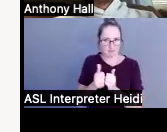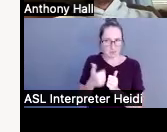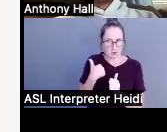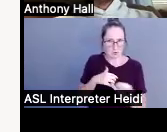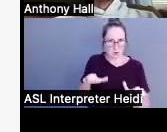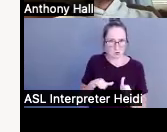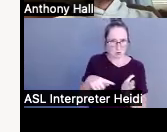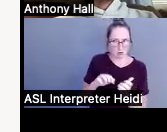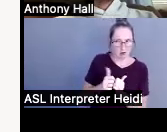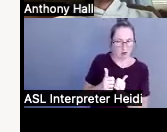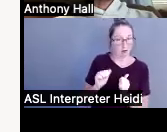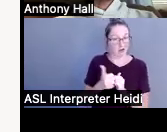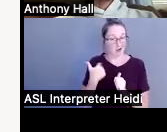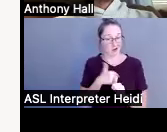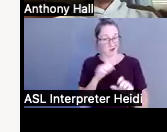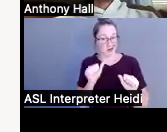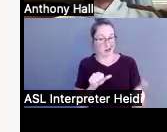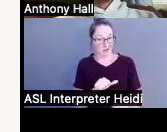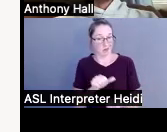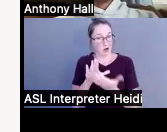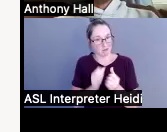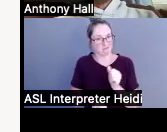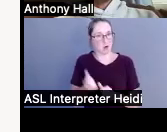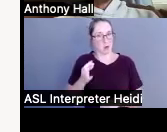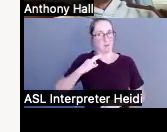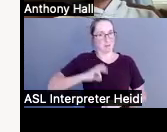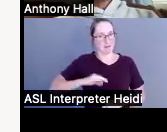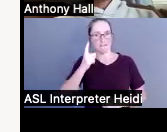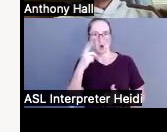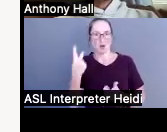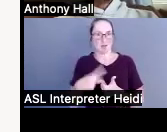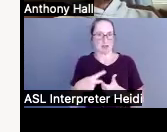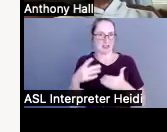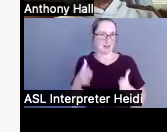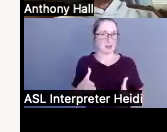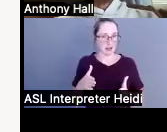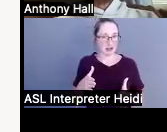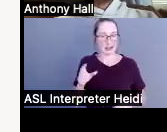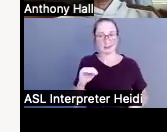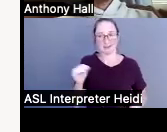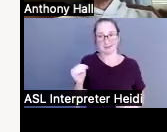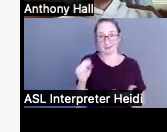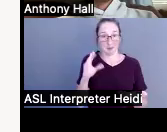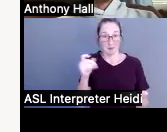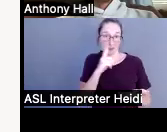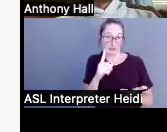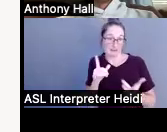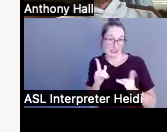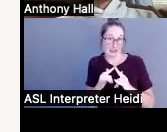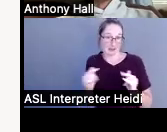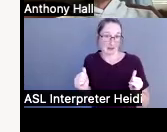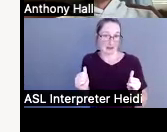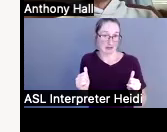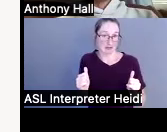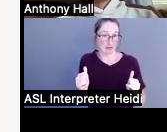this and how we could do it in a way that's most beneficial to the participant. And at the same time,